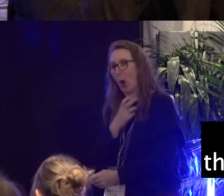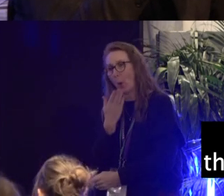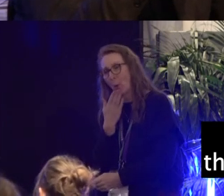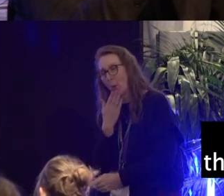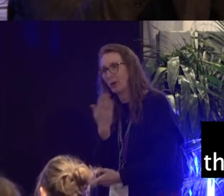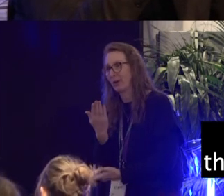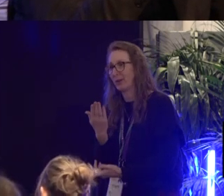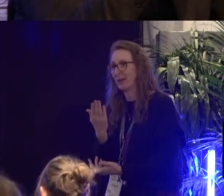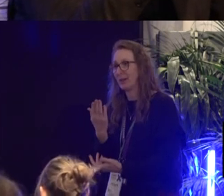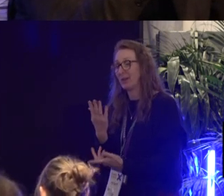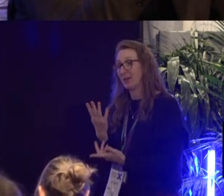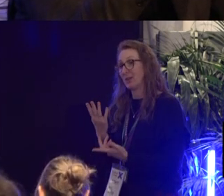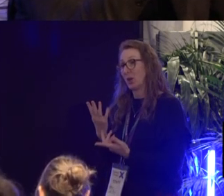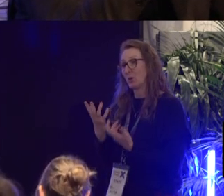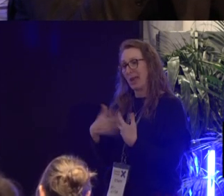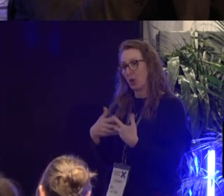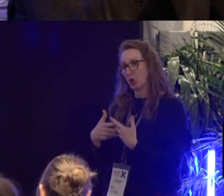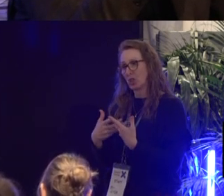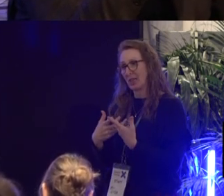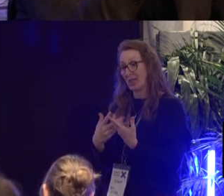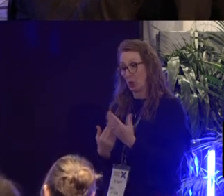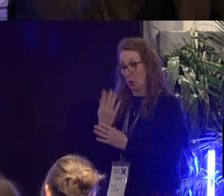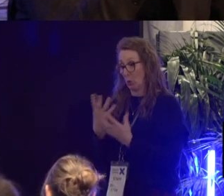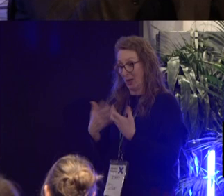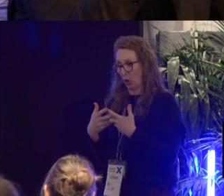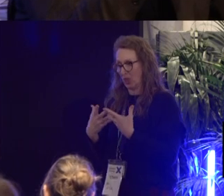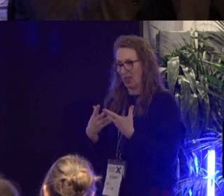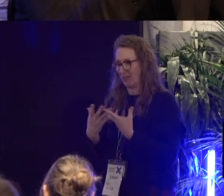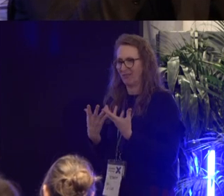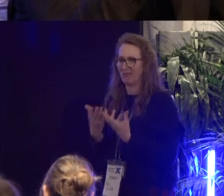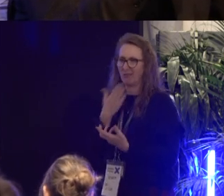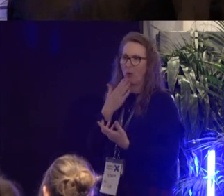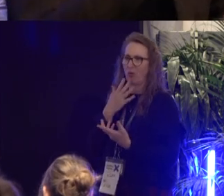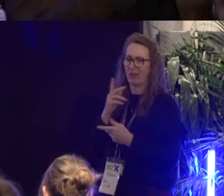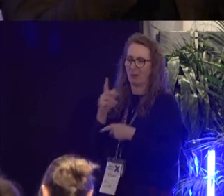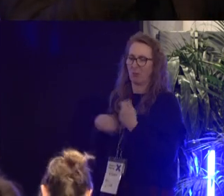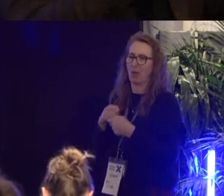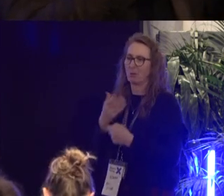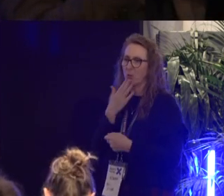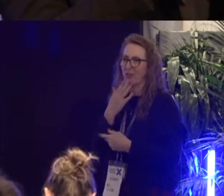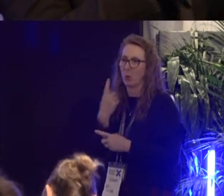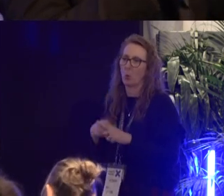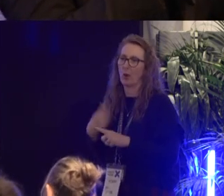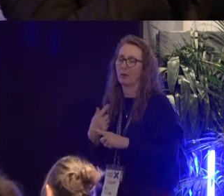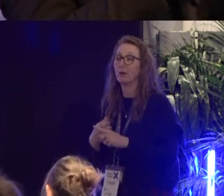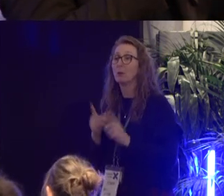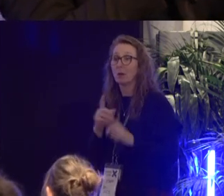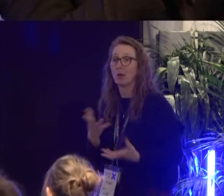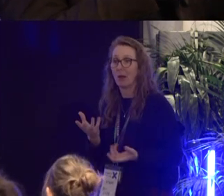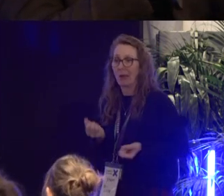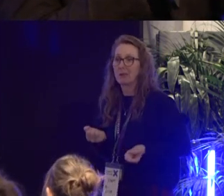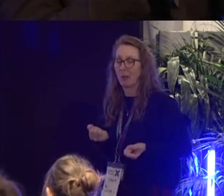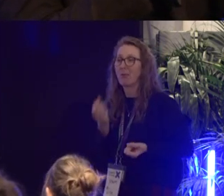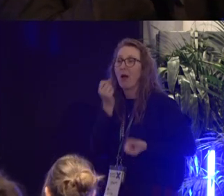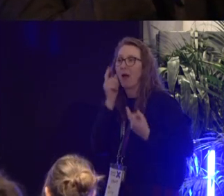novelty is wearing off the technology quicker than you hope, because VR today isn't good enough. So, you know, people accept the idea of theater